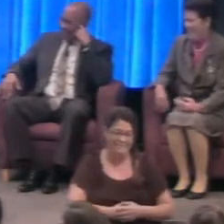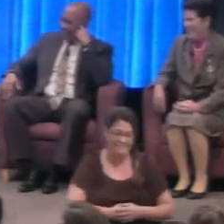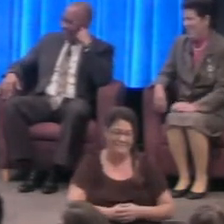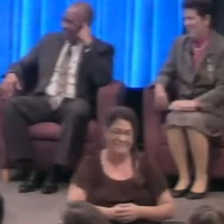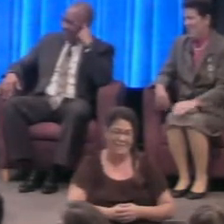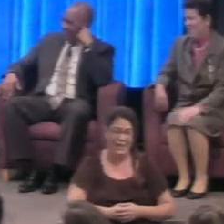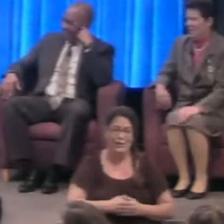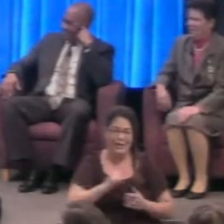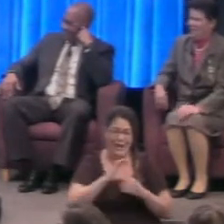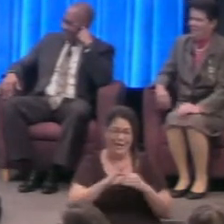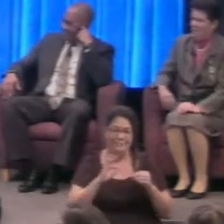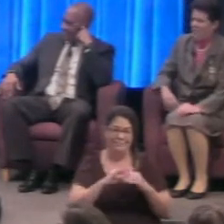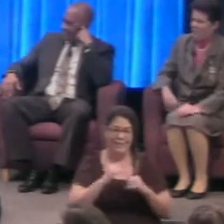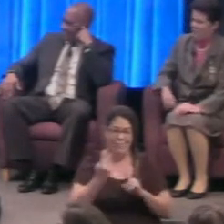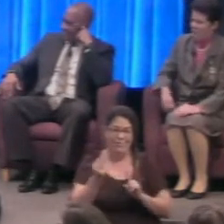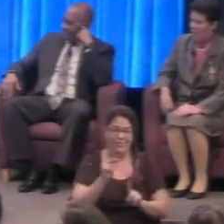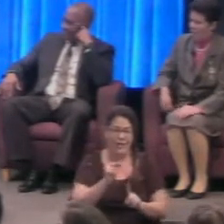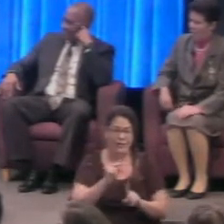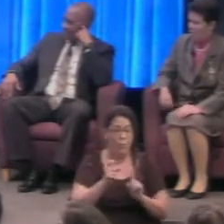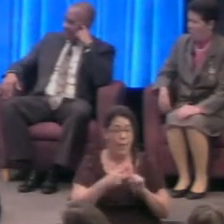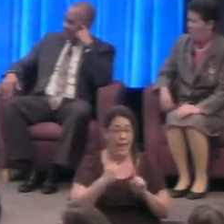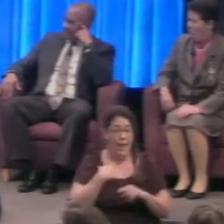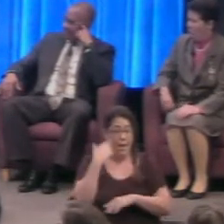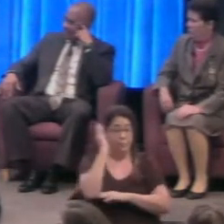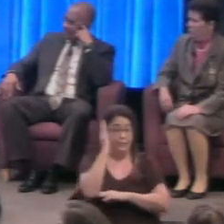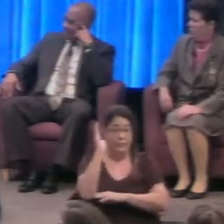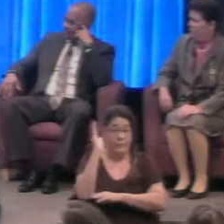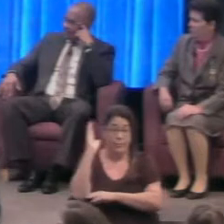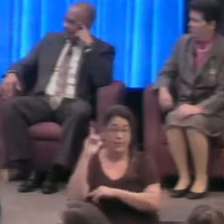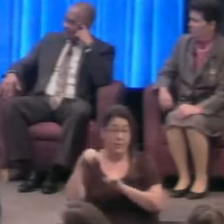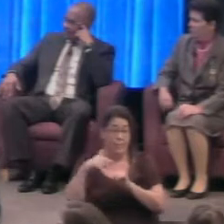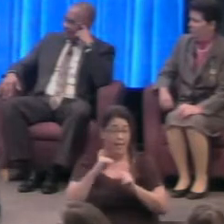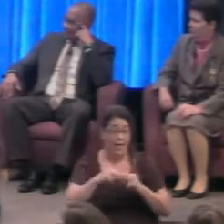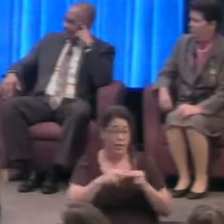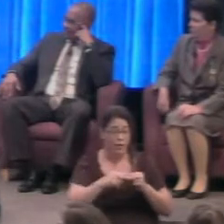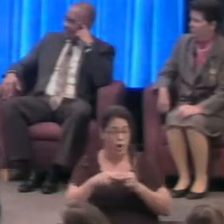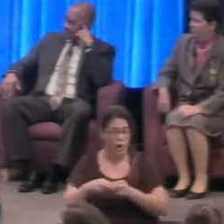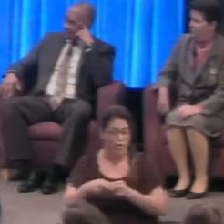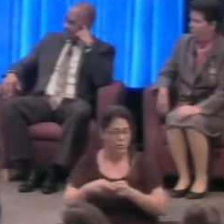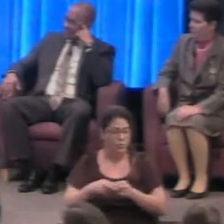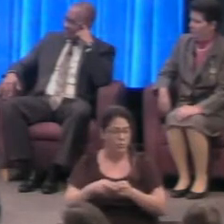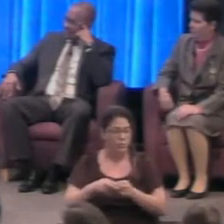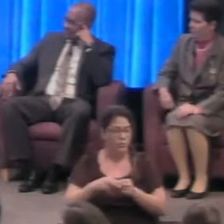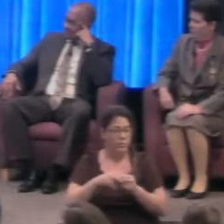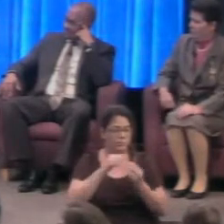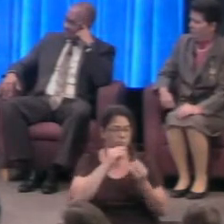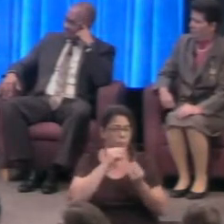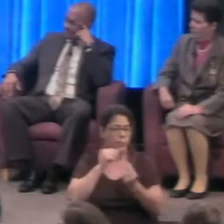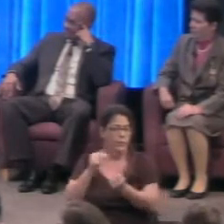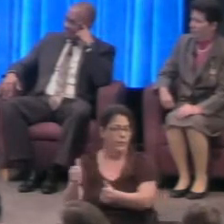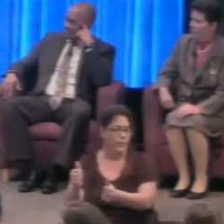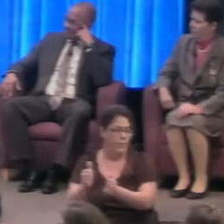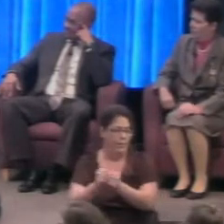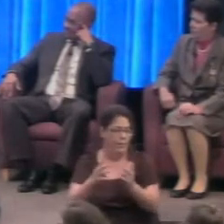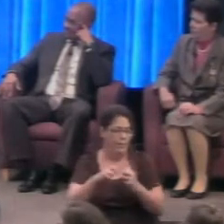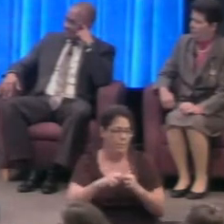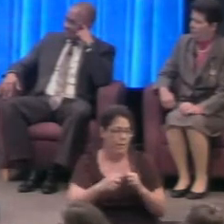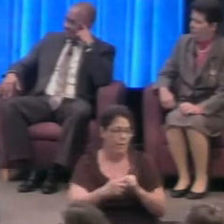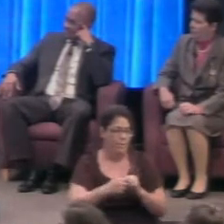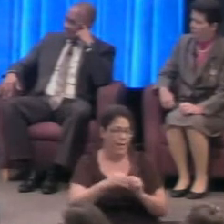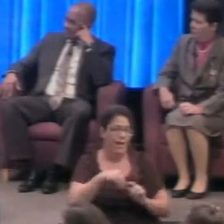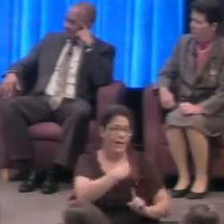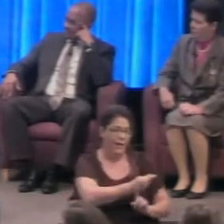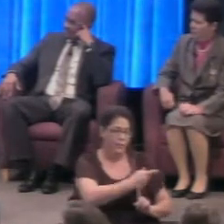Because when I briefed those charts, it went through flawlessly. The credit goes to